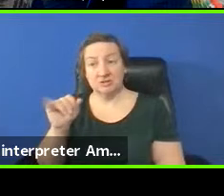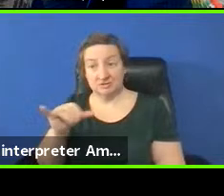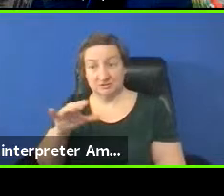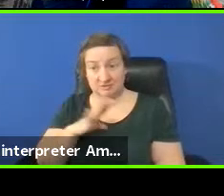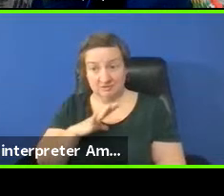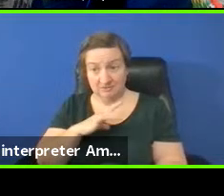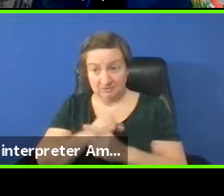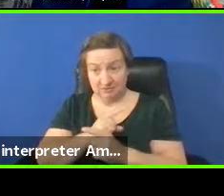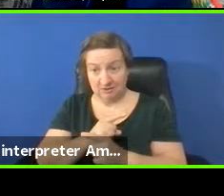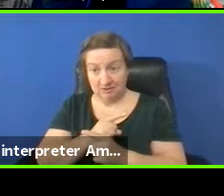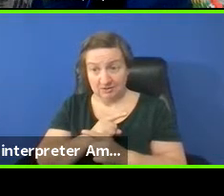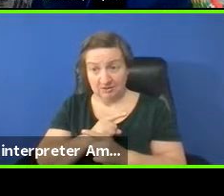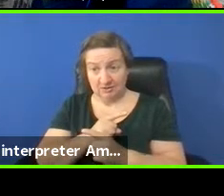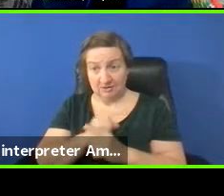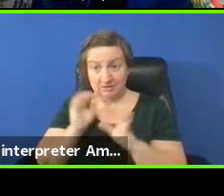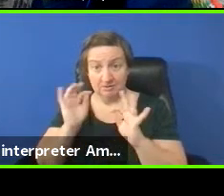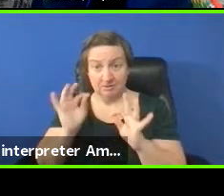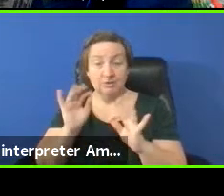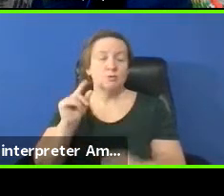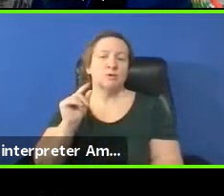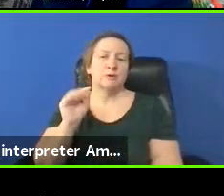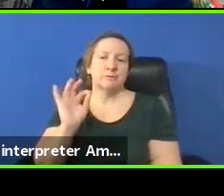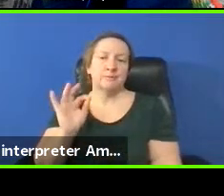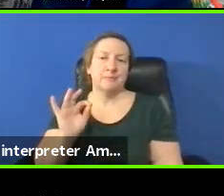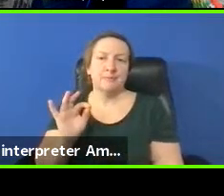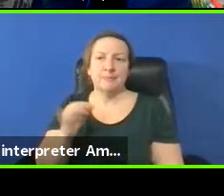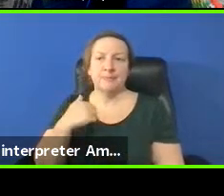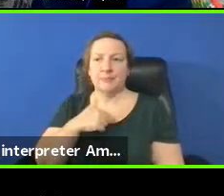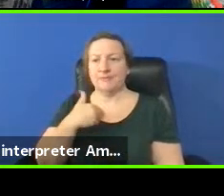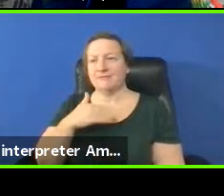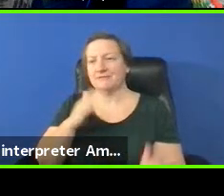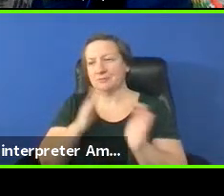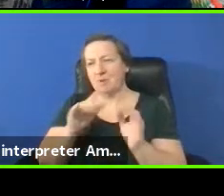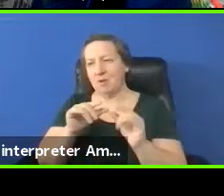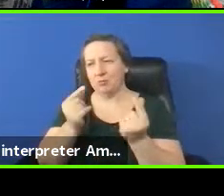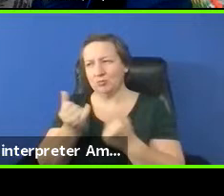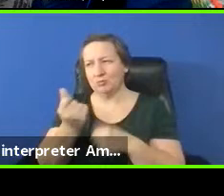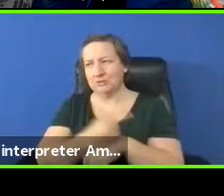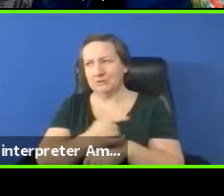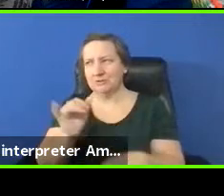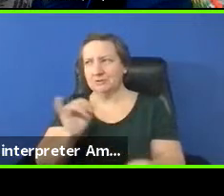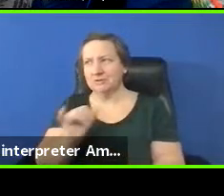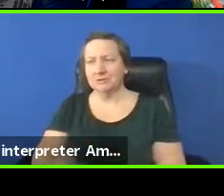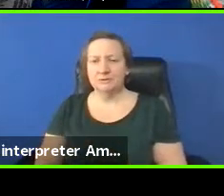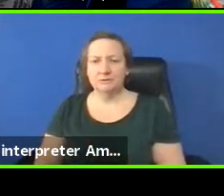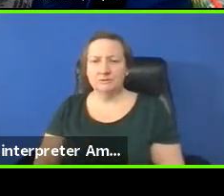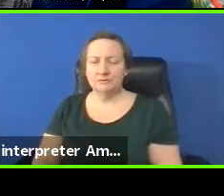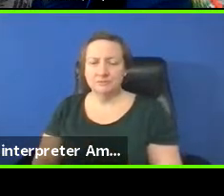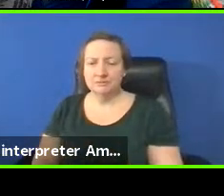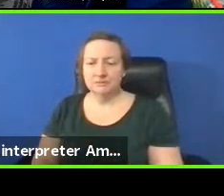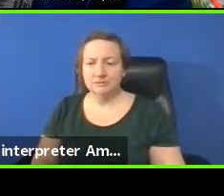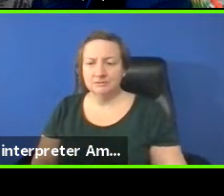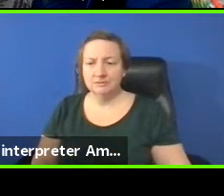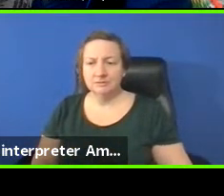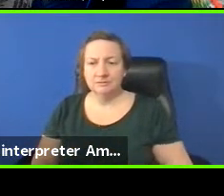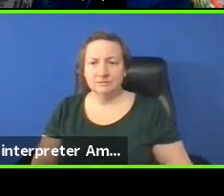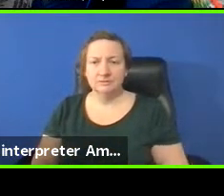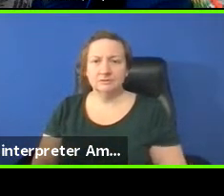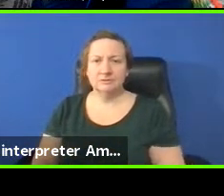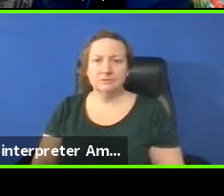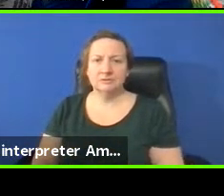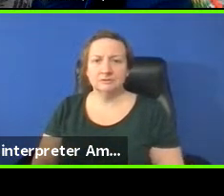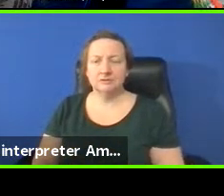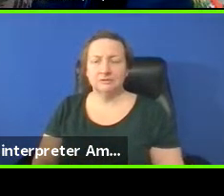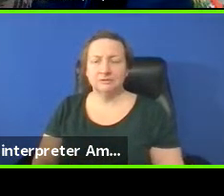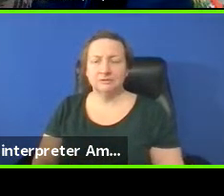correct? Yeah, 20. We also have smaller groups today. Sounds good. Opening all groups now. Thanks,